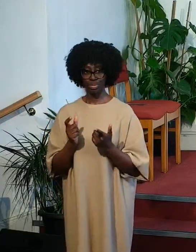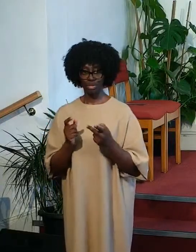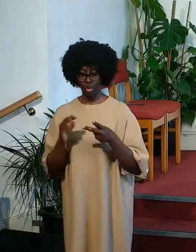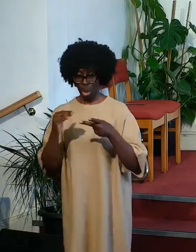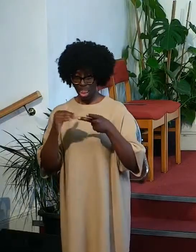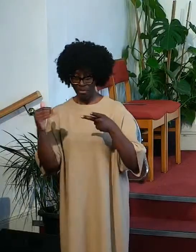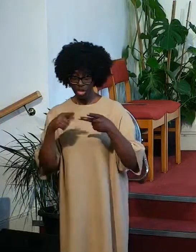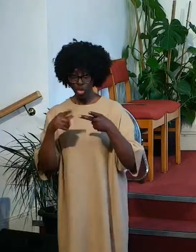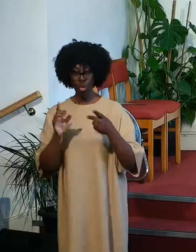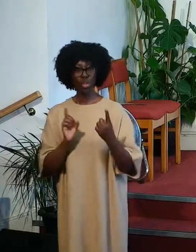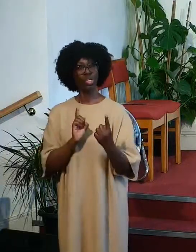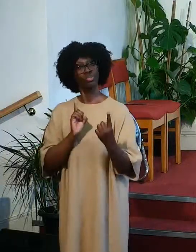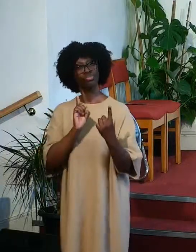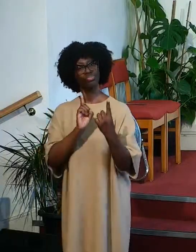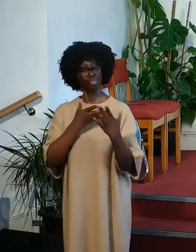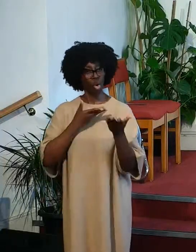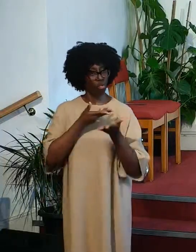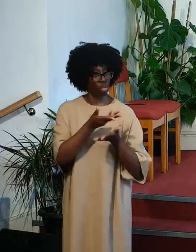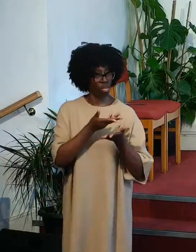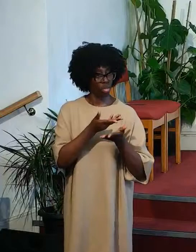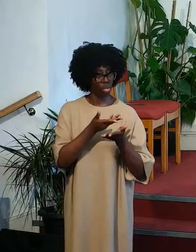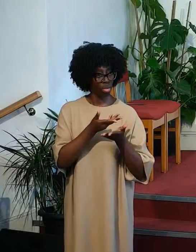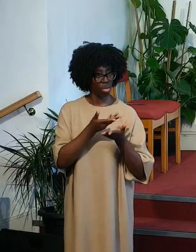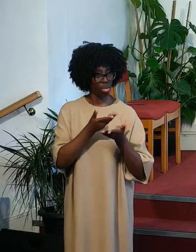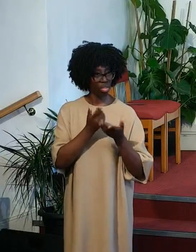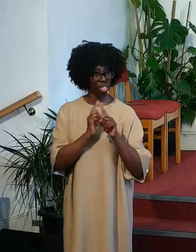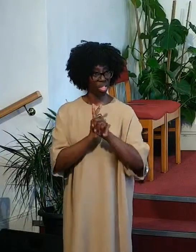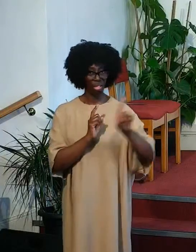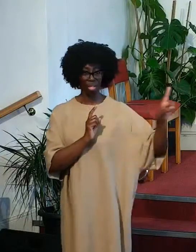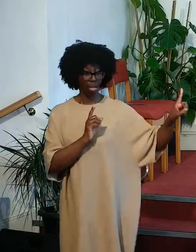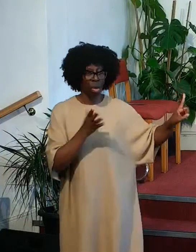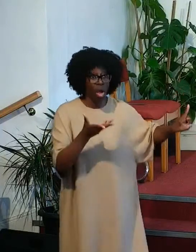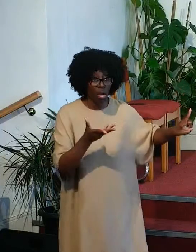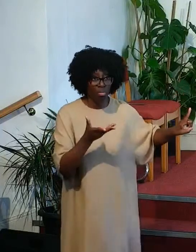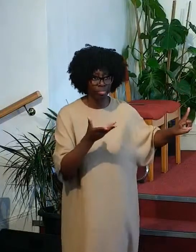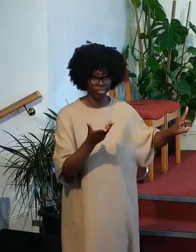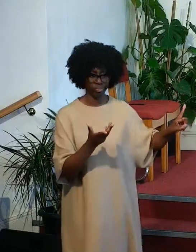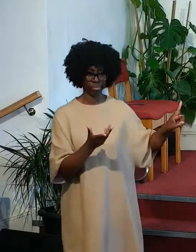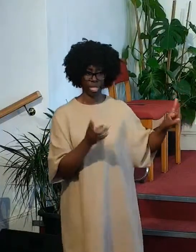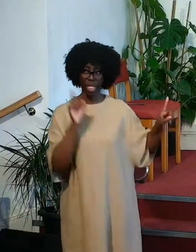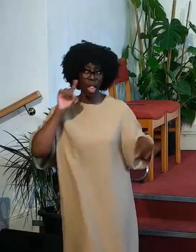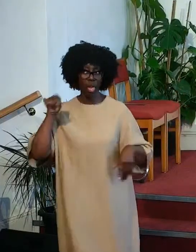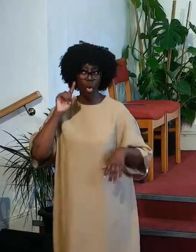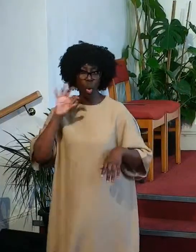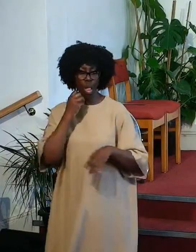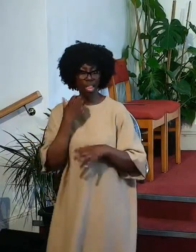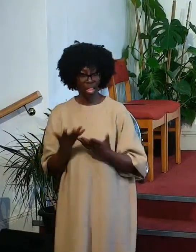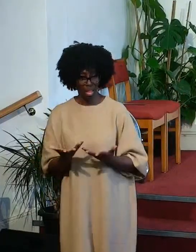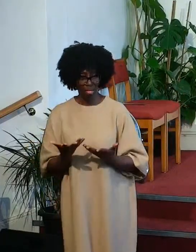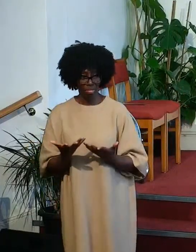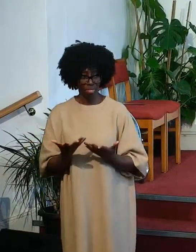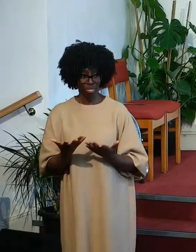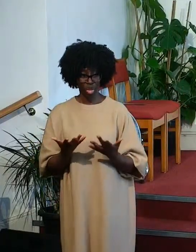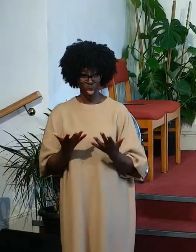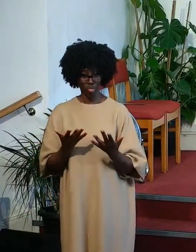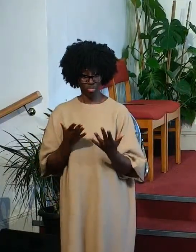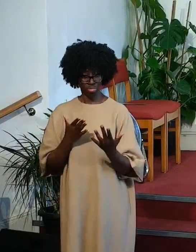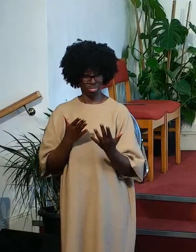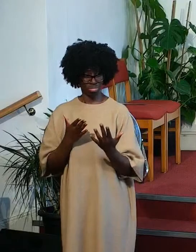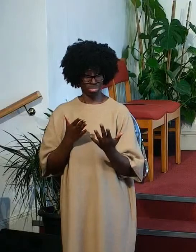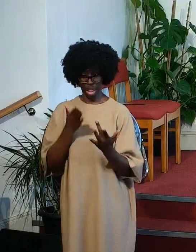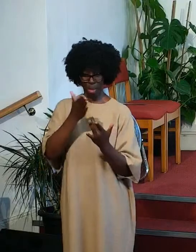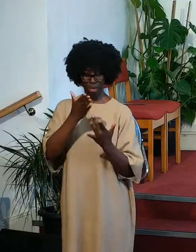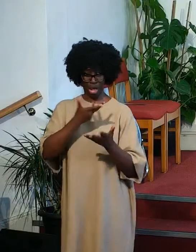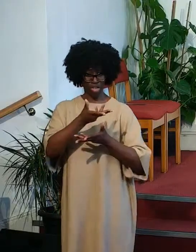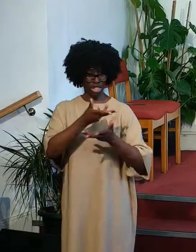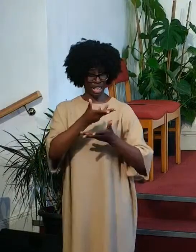autistic spectrum, they'll walk away from you, just ignore you. Okay? So midway through the conversation, they've had enough. That's